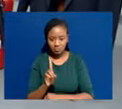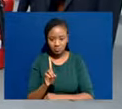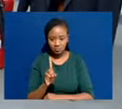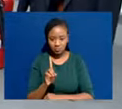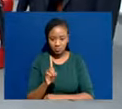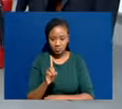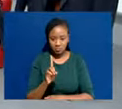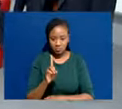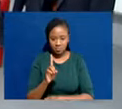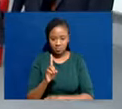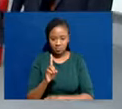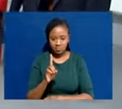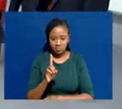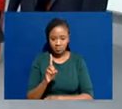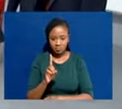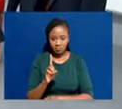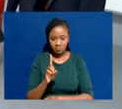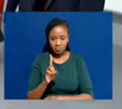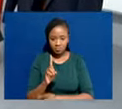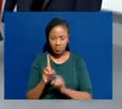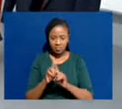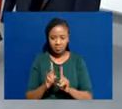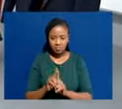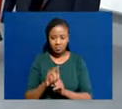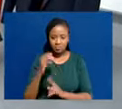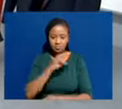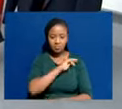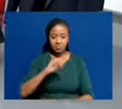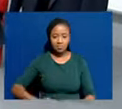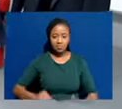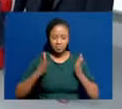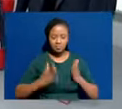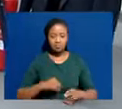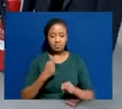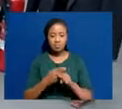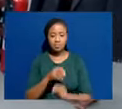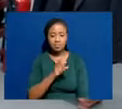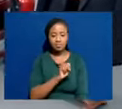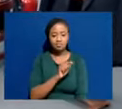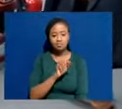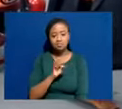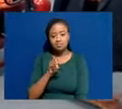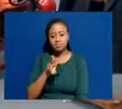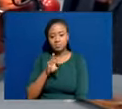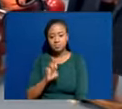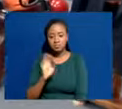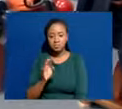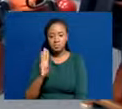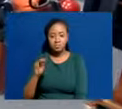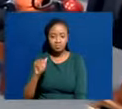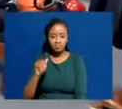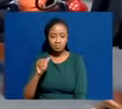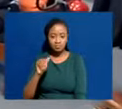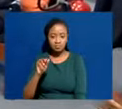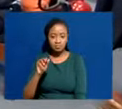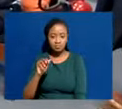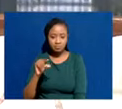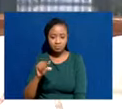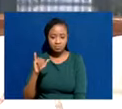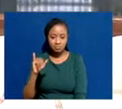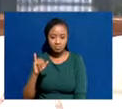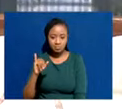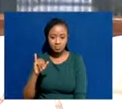Mayor Steve Magic Mwangi. Yeah, Magic Mwangi, I remember him. The Nairobi we want. Yes. They had this conference at